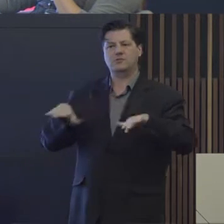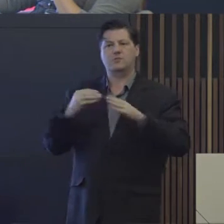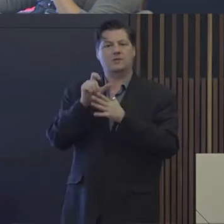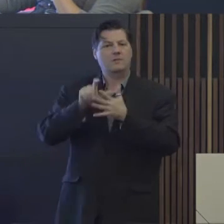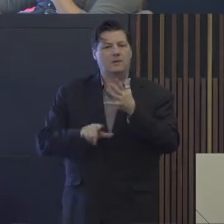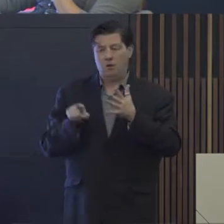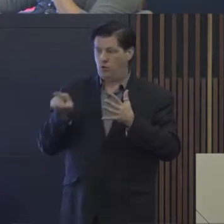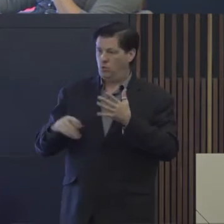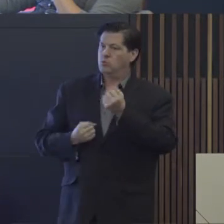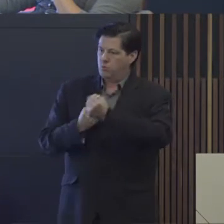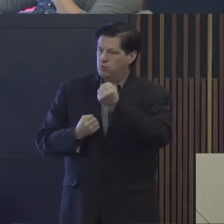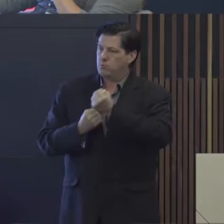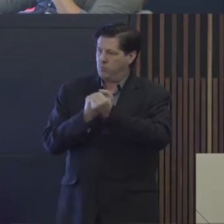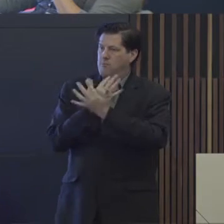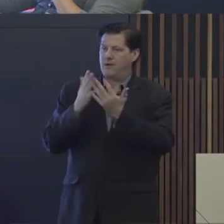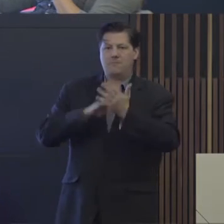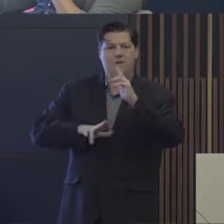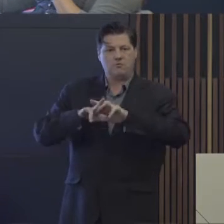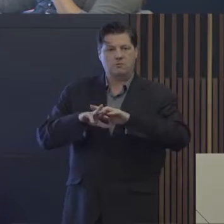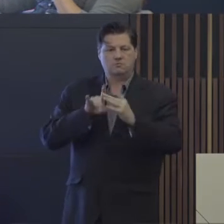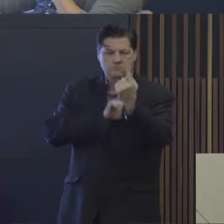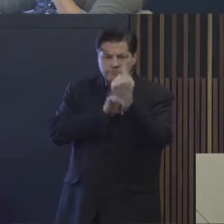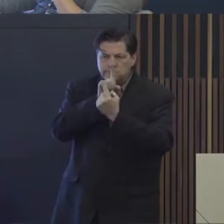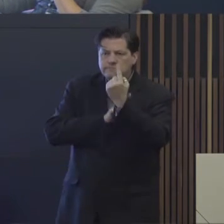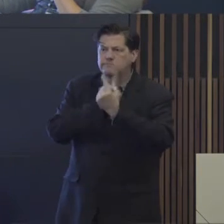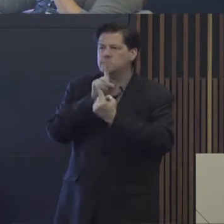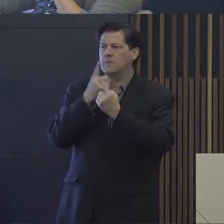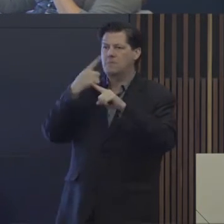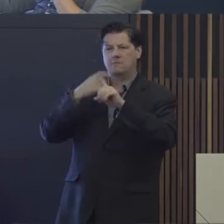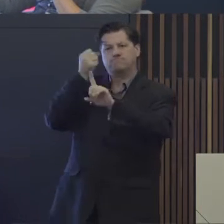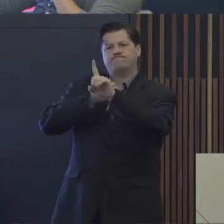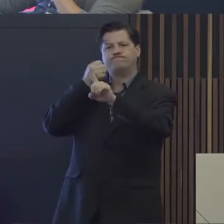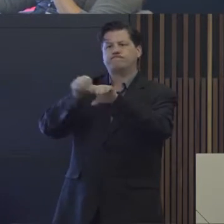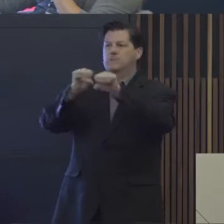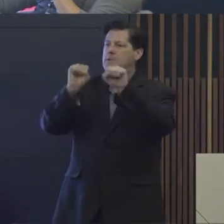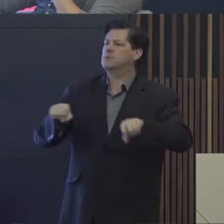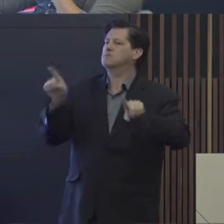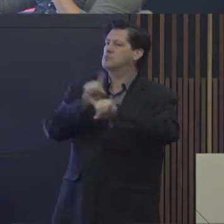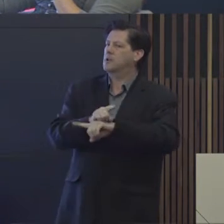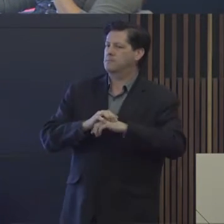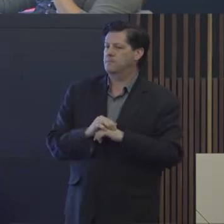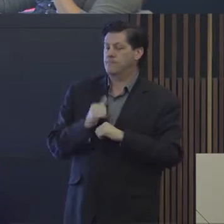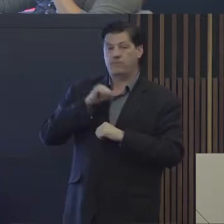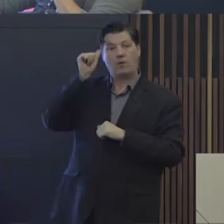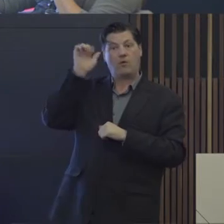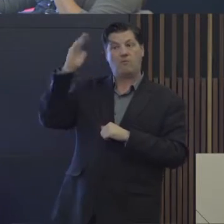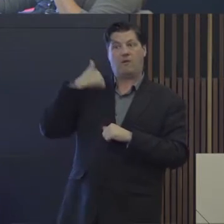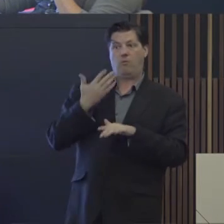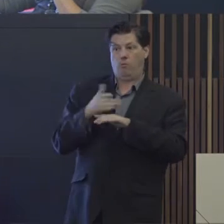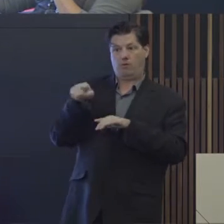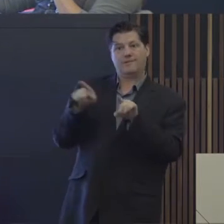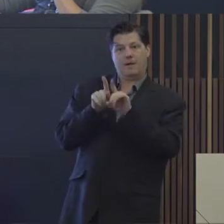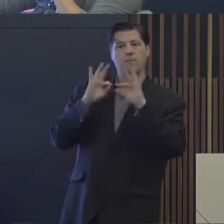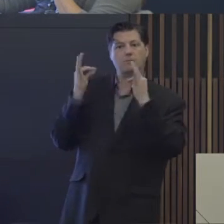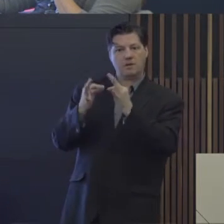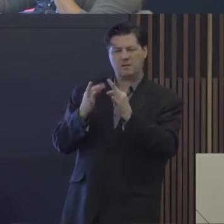Disability, supported a lot of parents one-on-one and systemically. And I know when I worked at the Association for Children with Disability, so